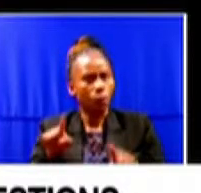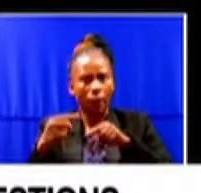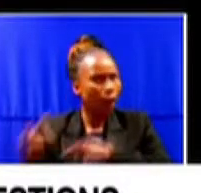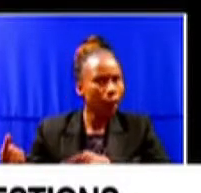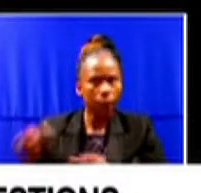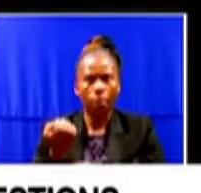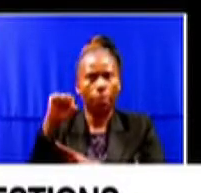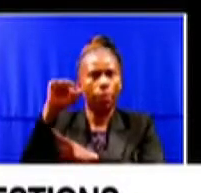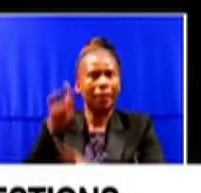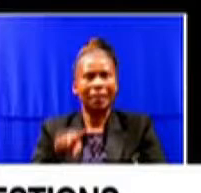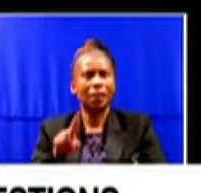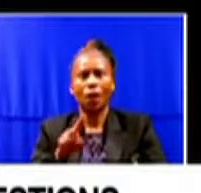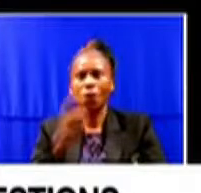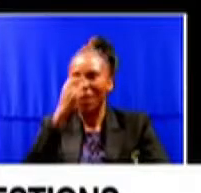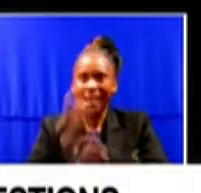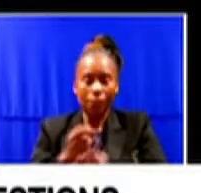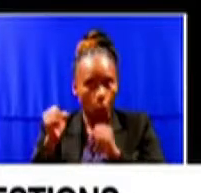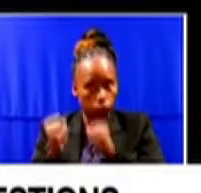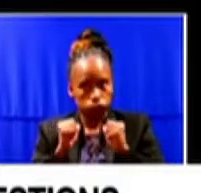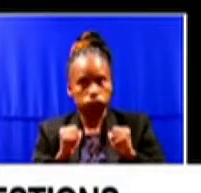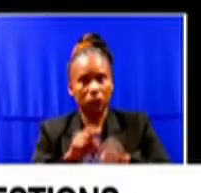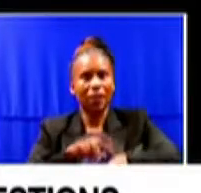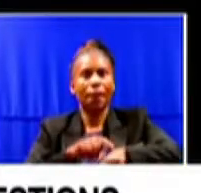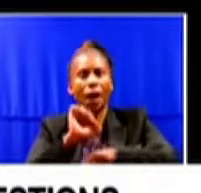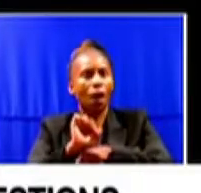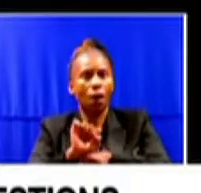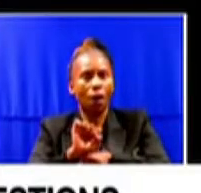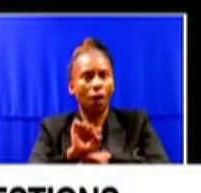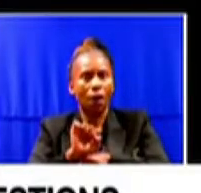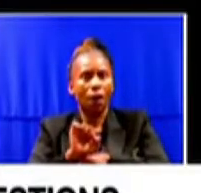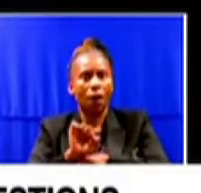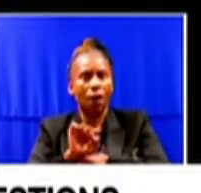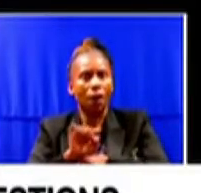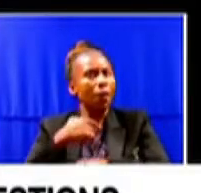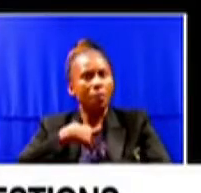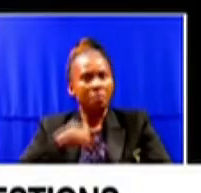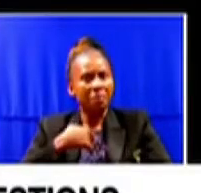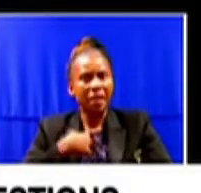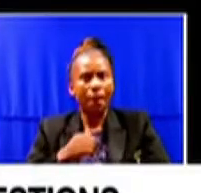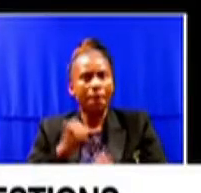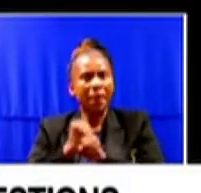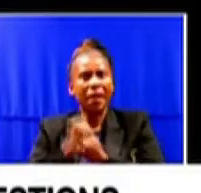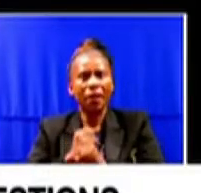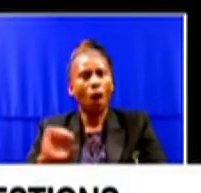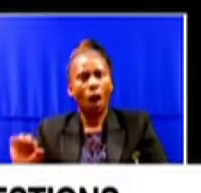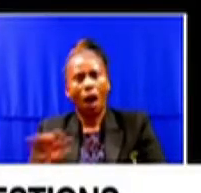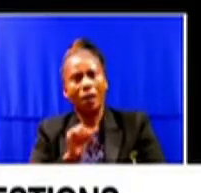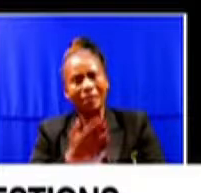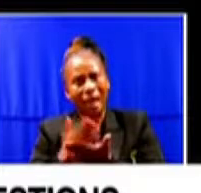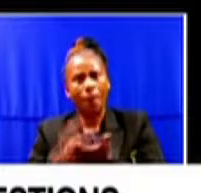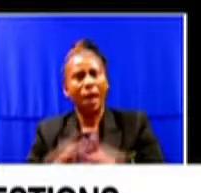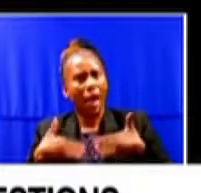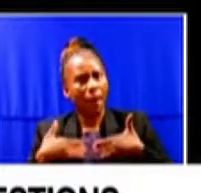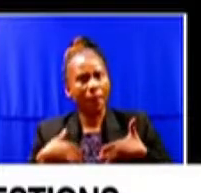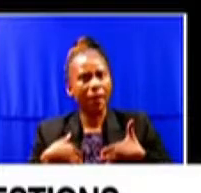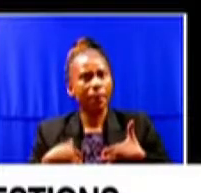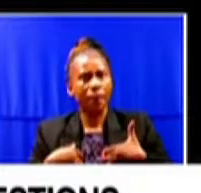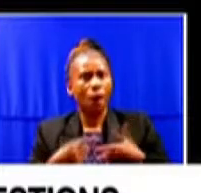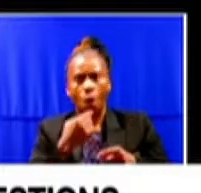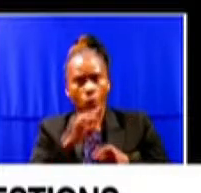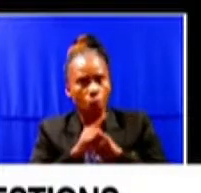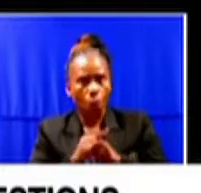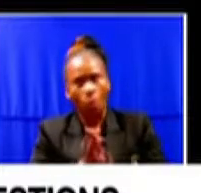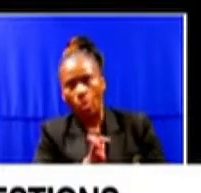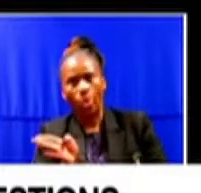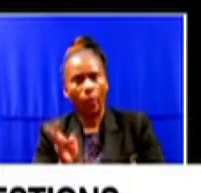You should stick to your time, and I'm not going to please anybody by not doing so. That's very clear. It should